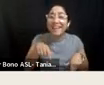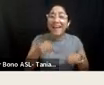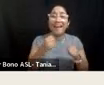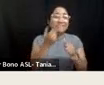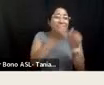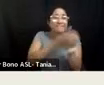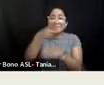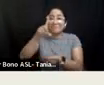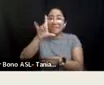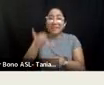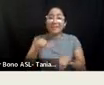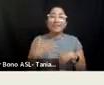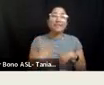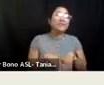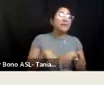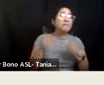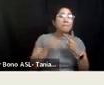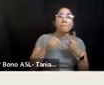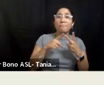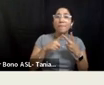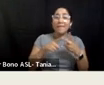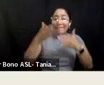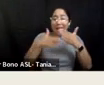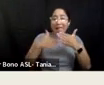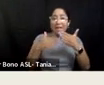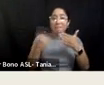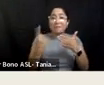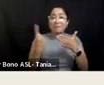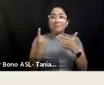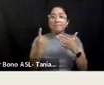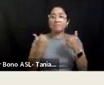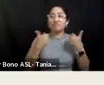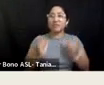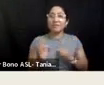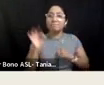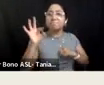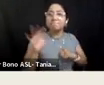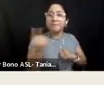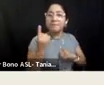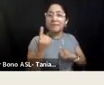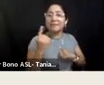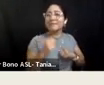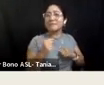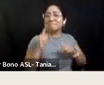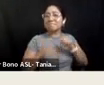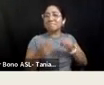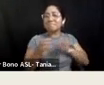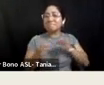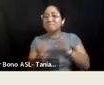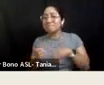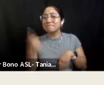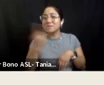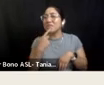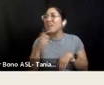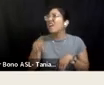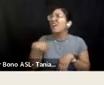say, have something unexplainable. Have something that when someone says, I don't, like, this doesn't make sense. Oh, that's fine. That's okay.